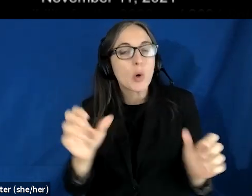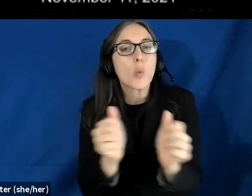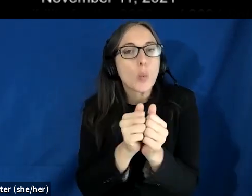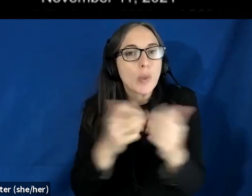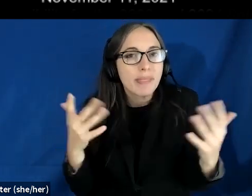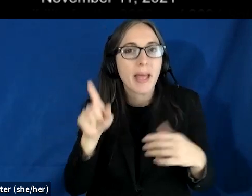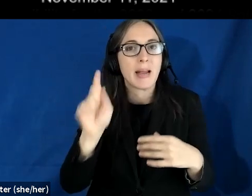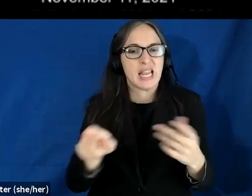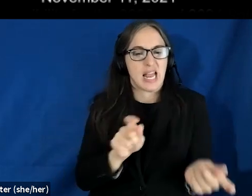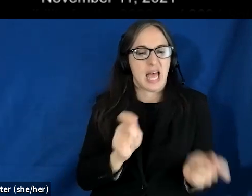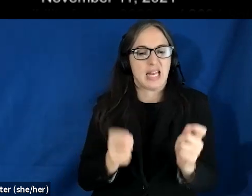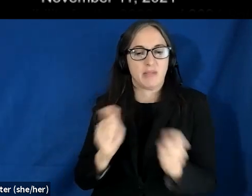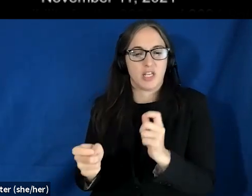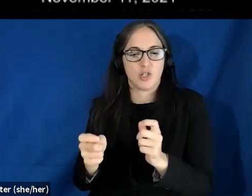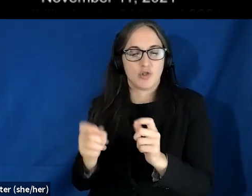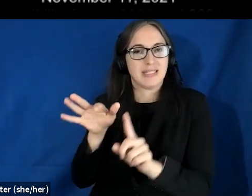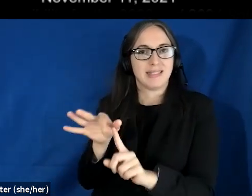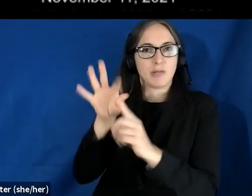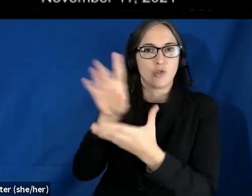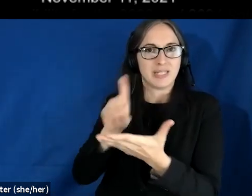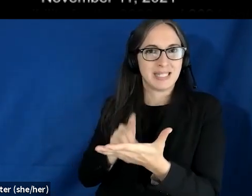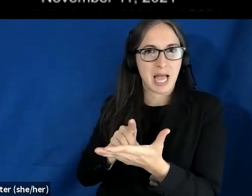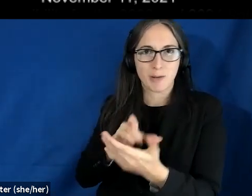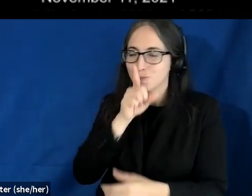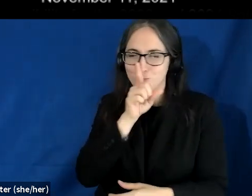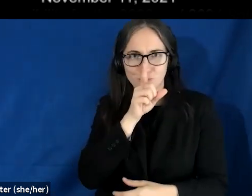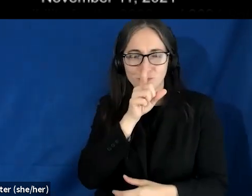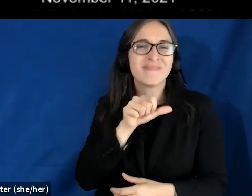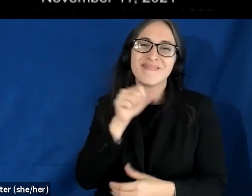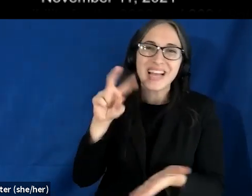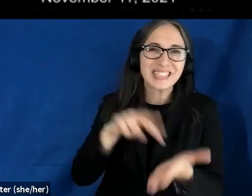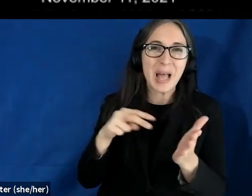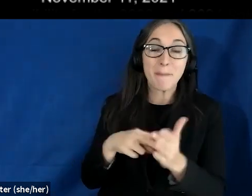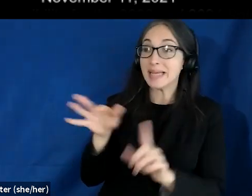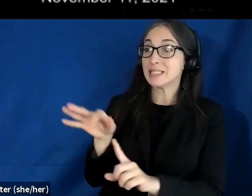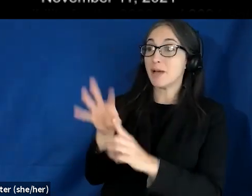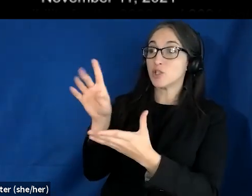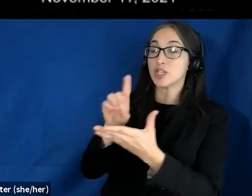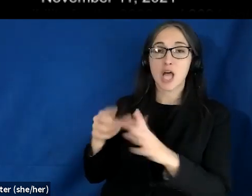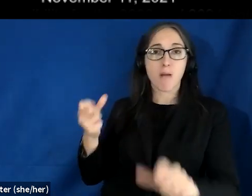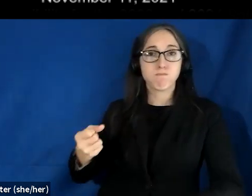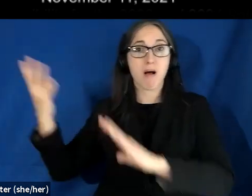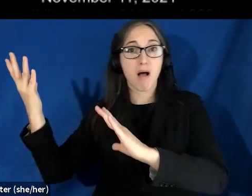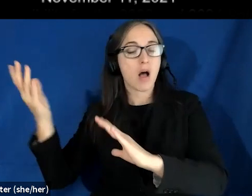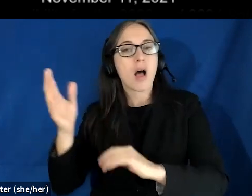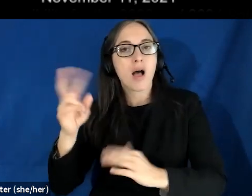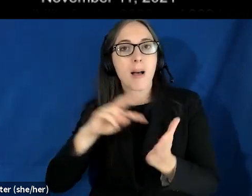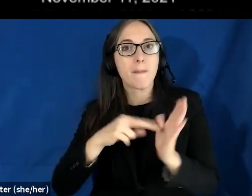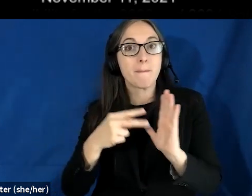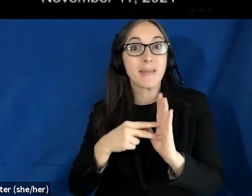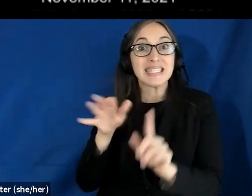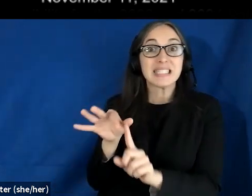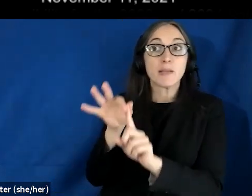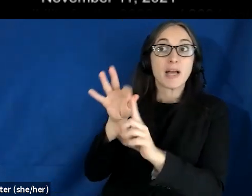specialized design. It doesn't mean that you won't need some specialized design. It just means you're going to minimize it, that you're thinking ahead, you're